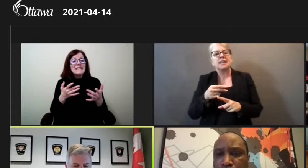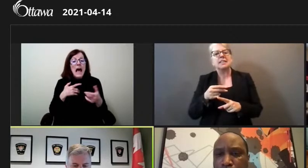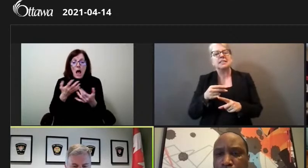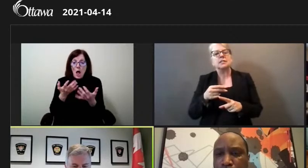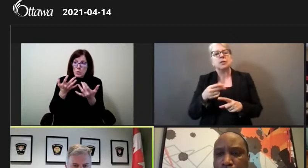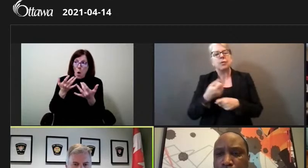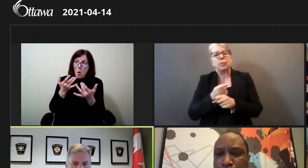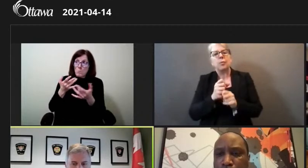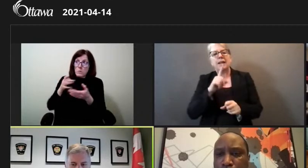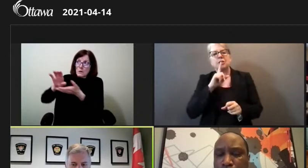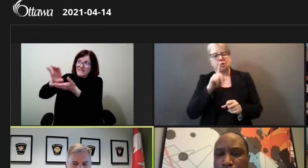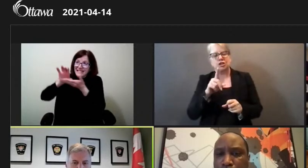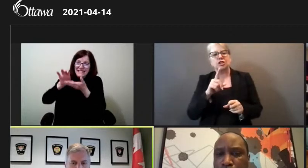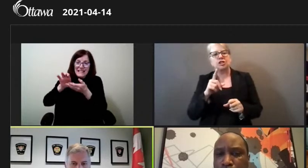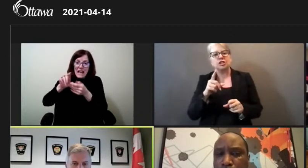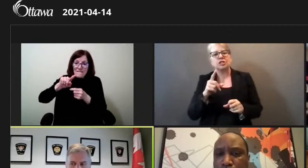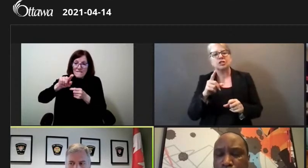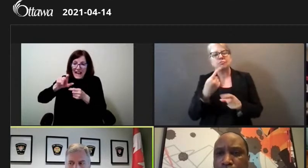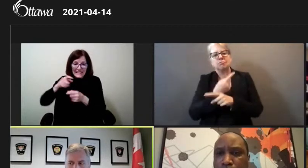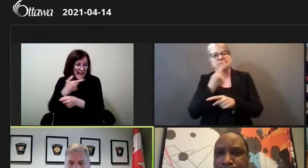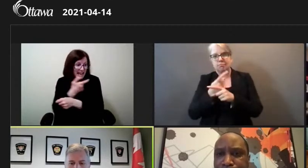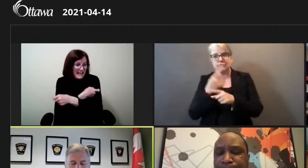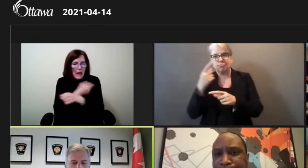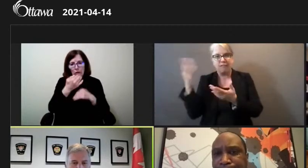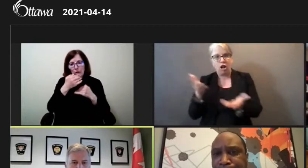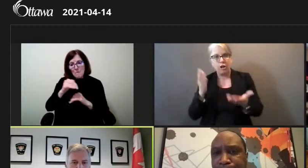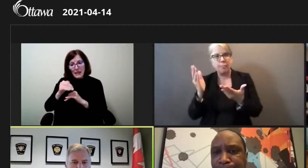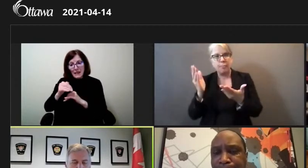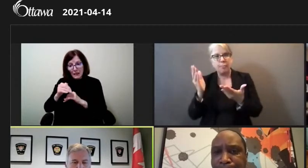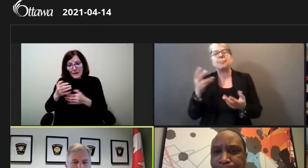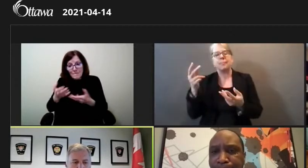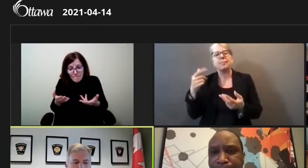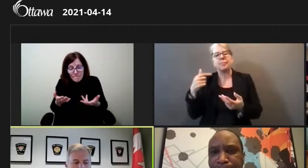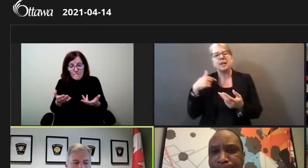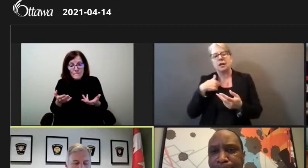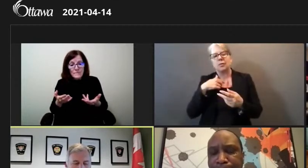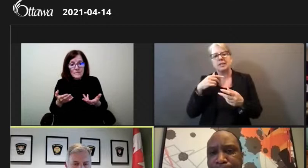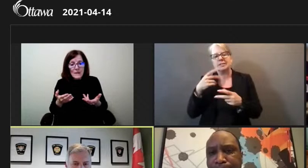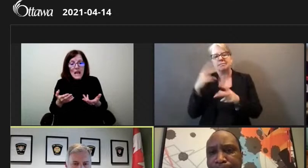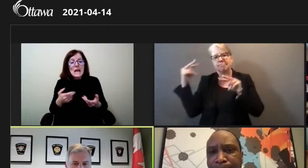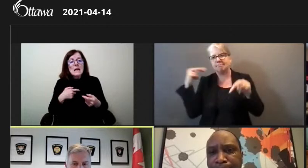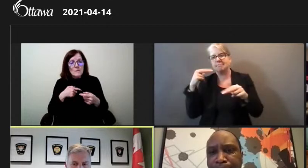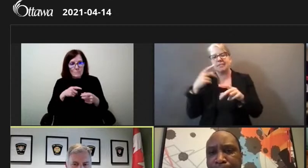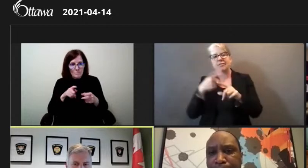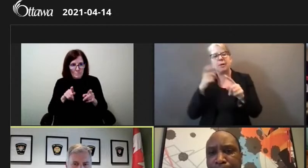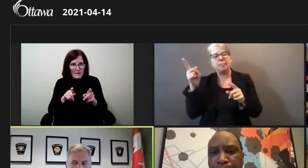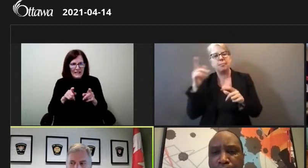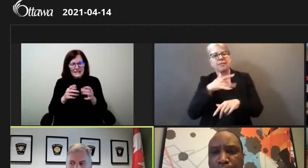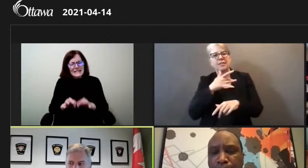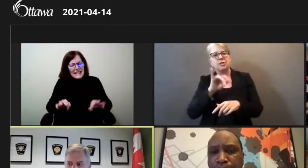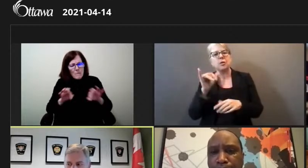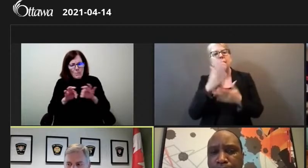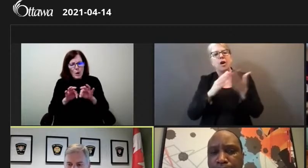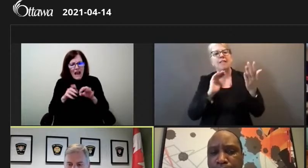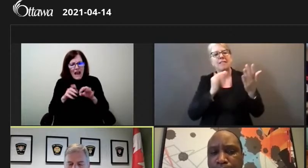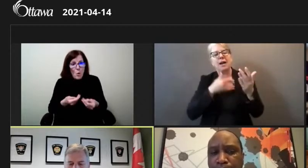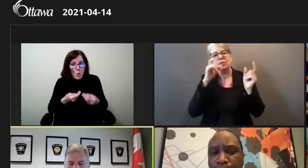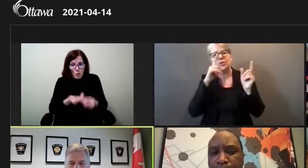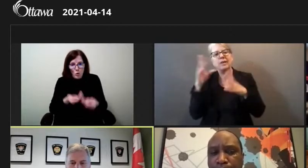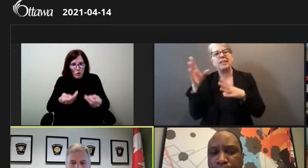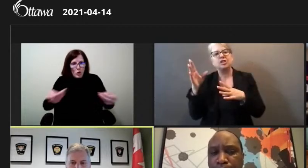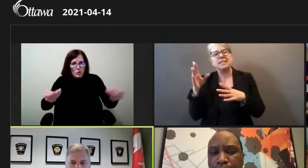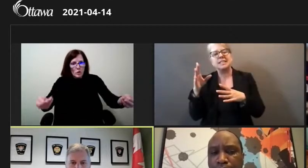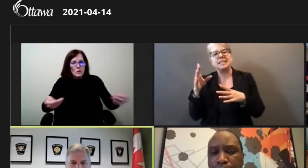ensure that we have movement of volume, that we're being looked at by the province as well too. But as part of our strategy in the micro